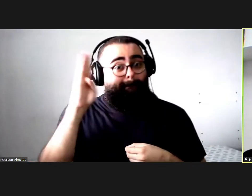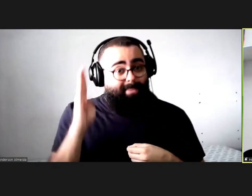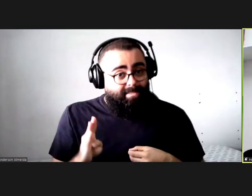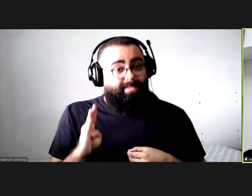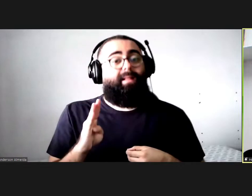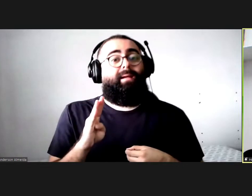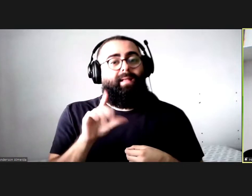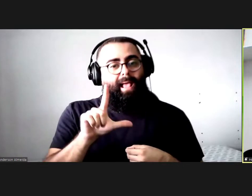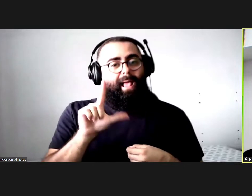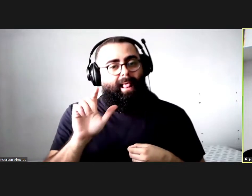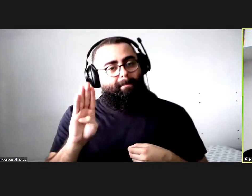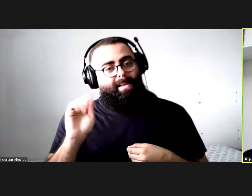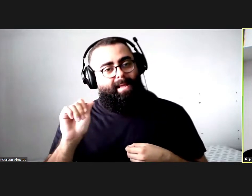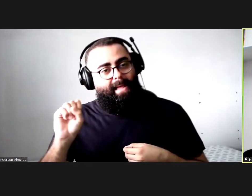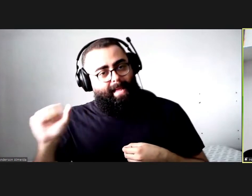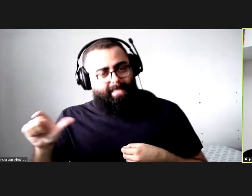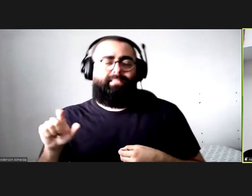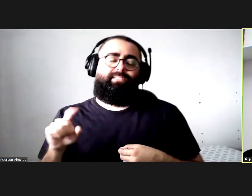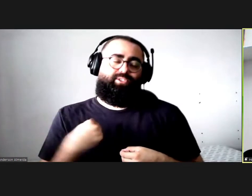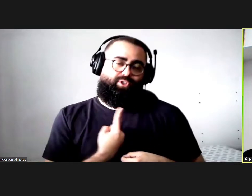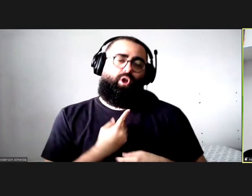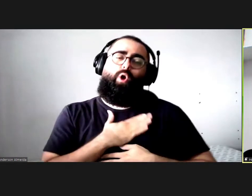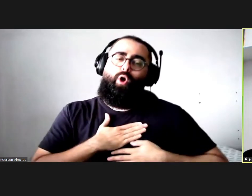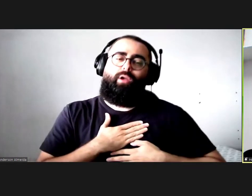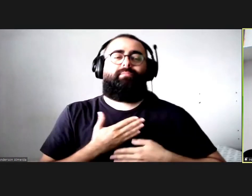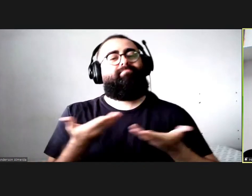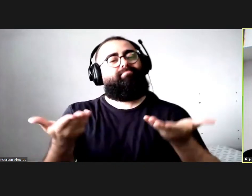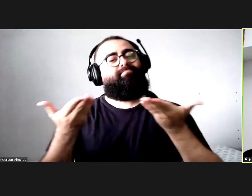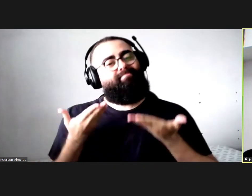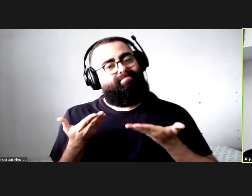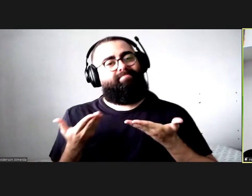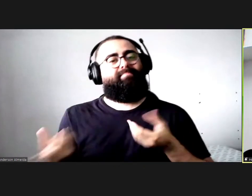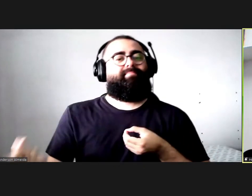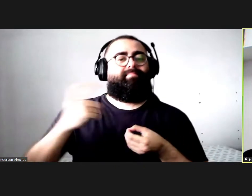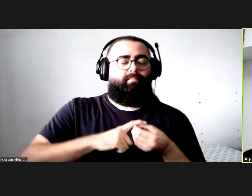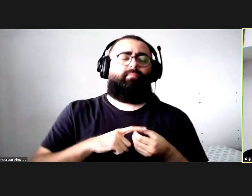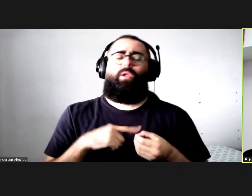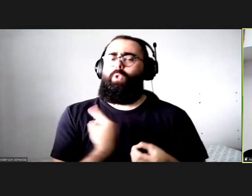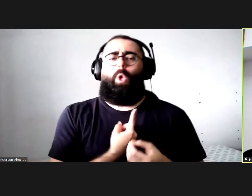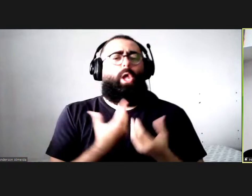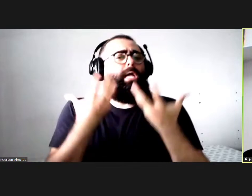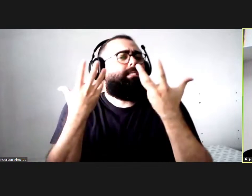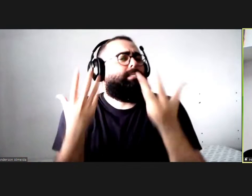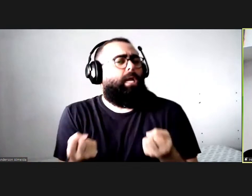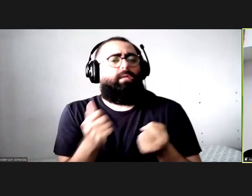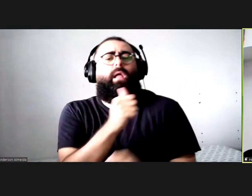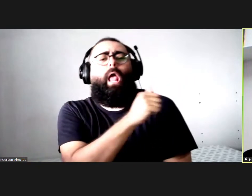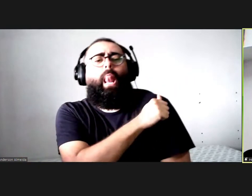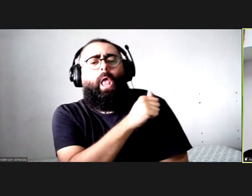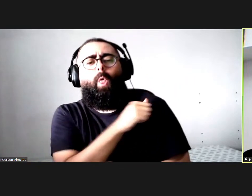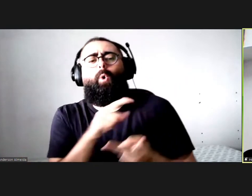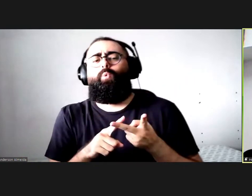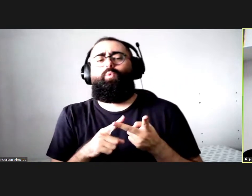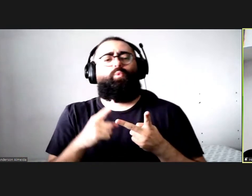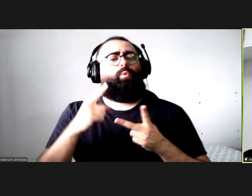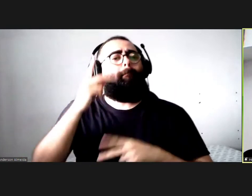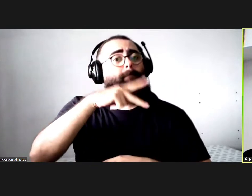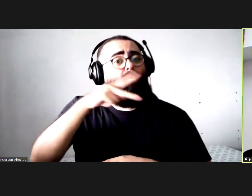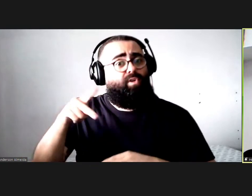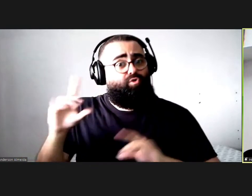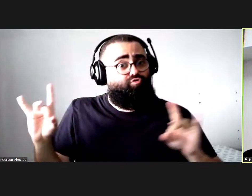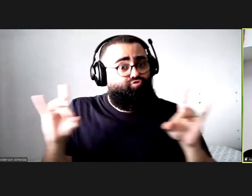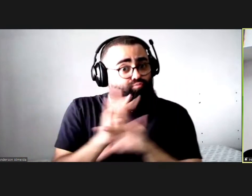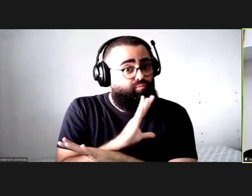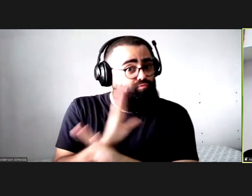low. And we welcome students, professionals, anyone interested.